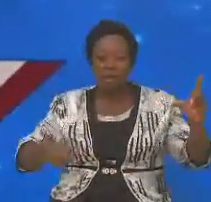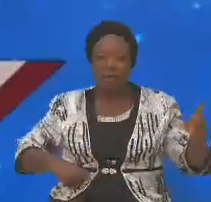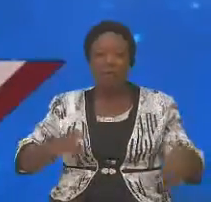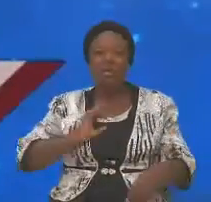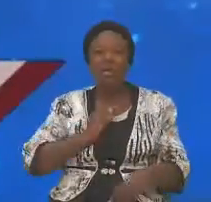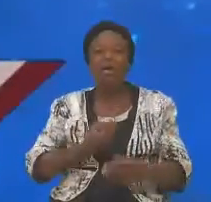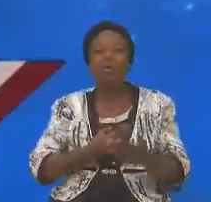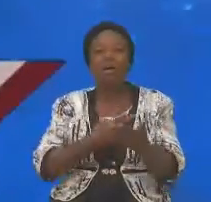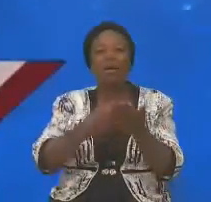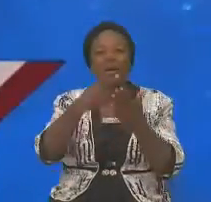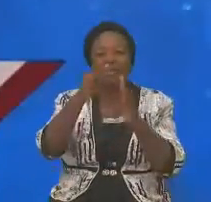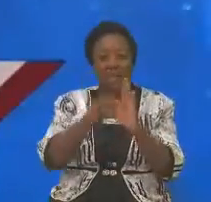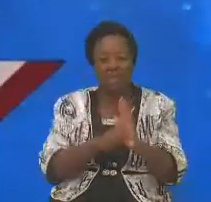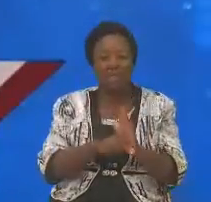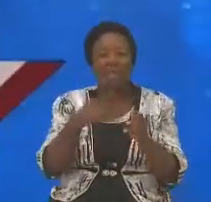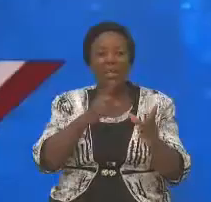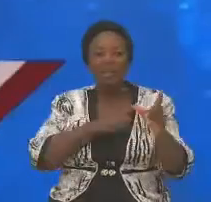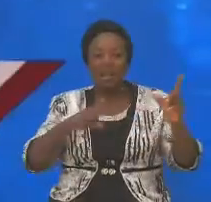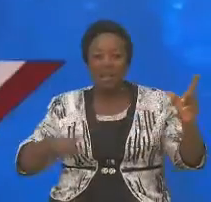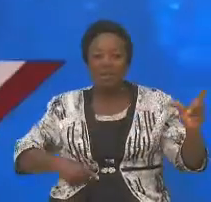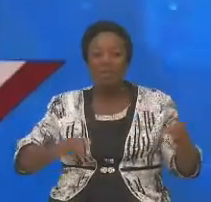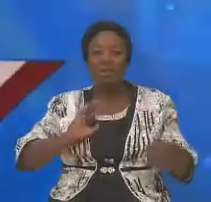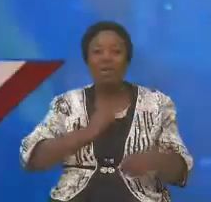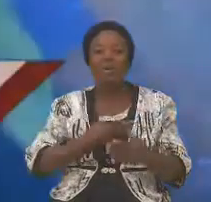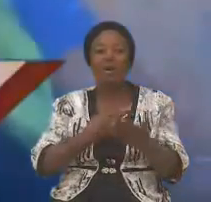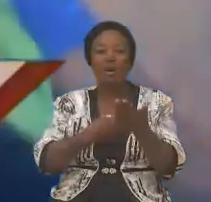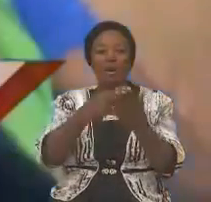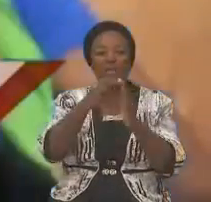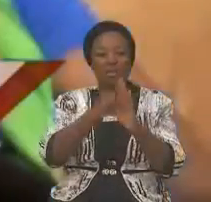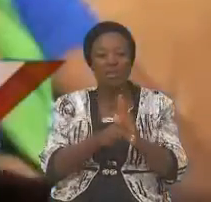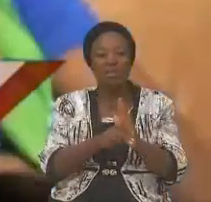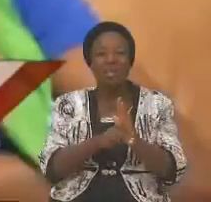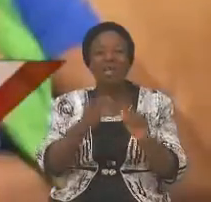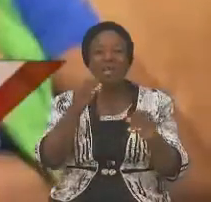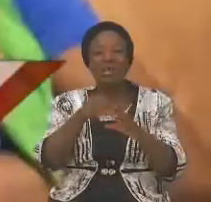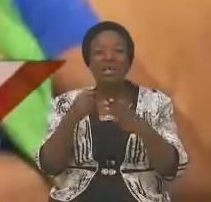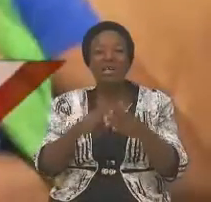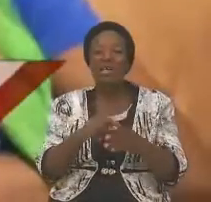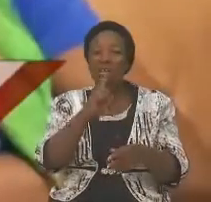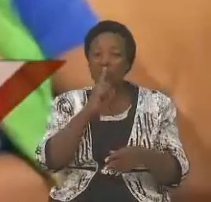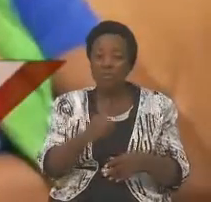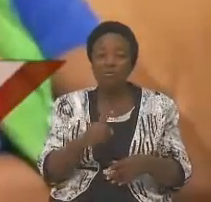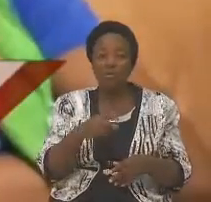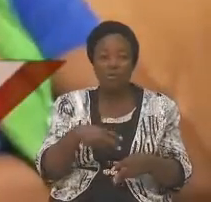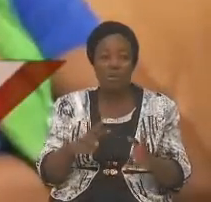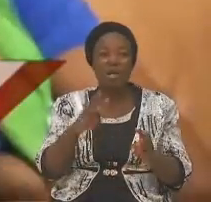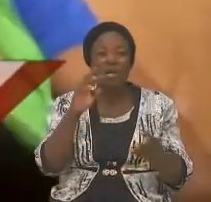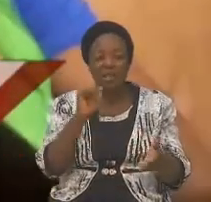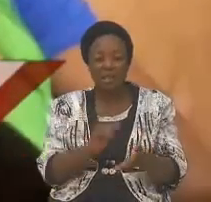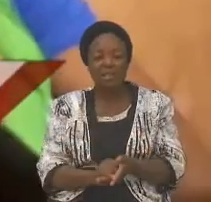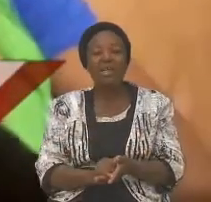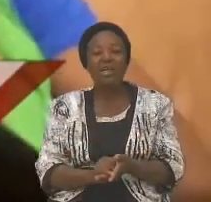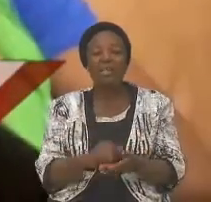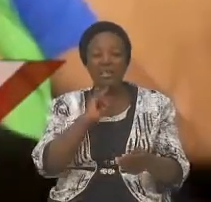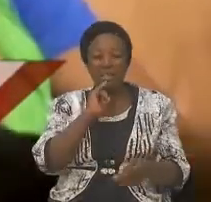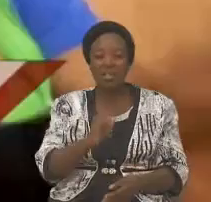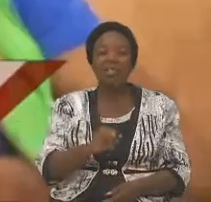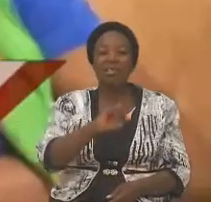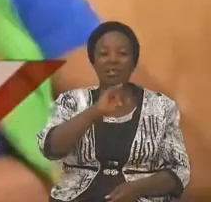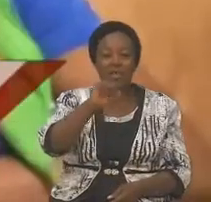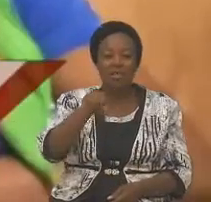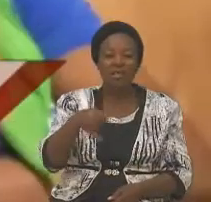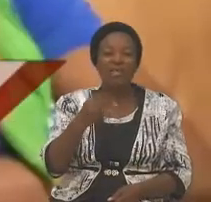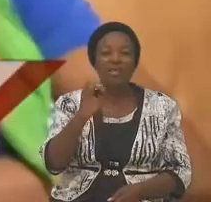the Lord our righteousness. The Lord our righteousness. In the original, that's where